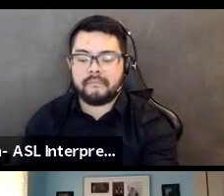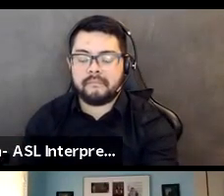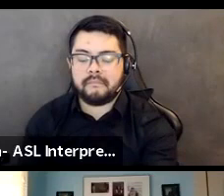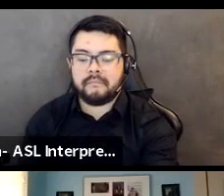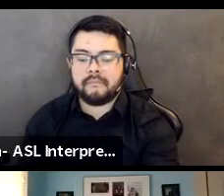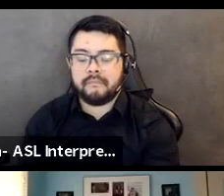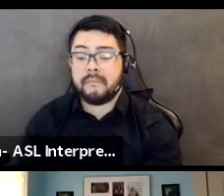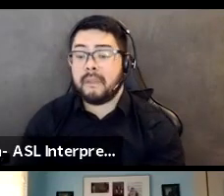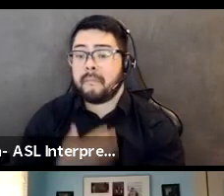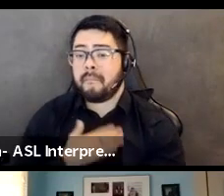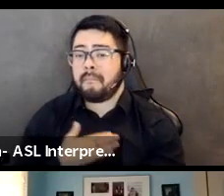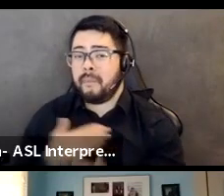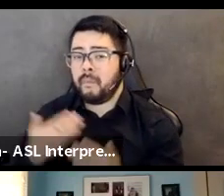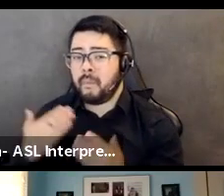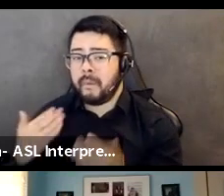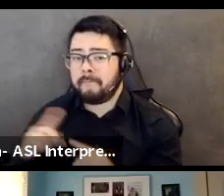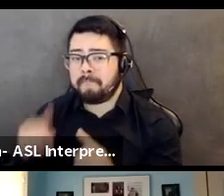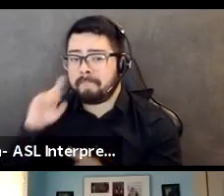please